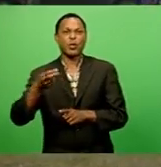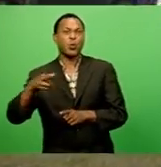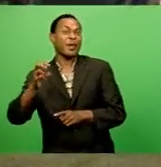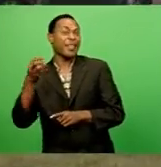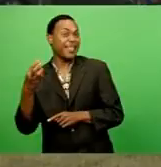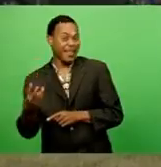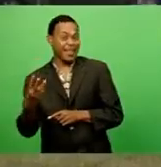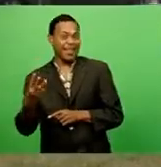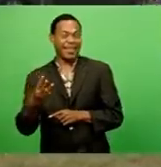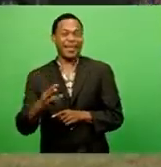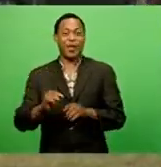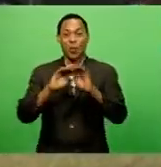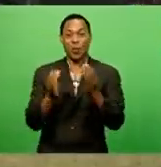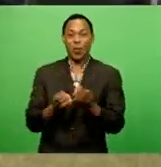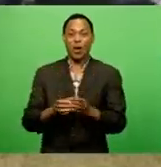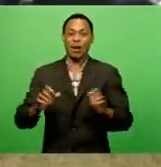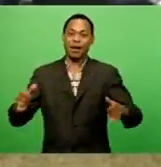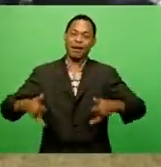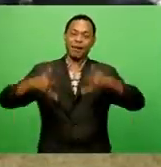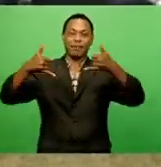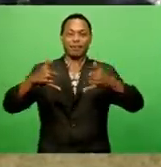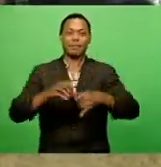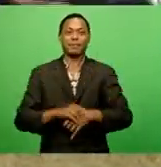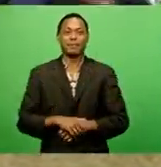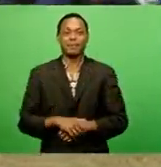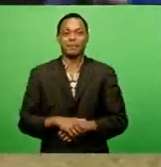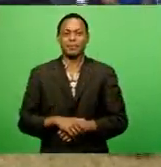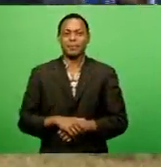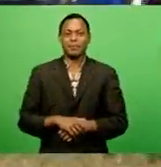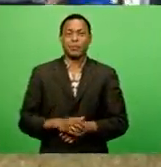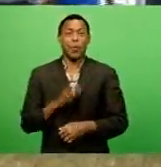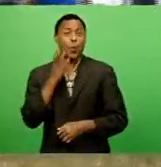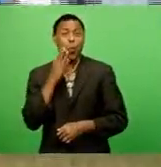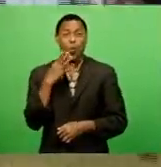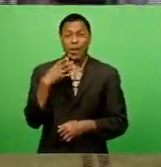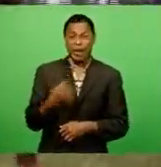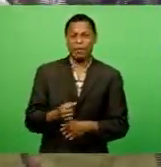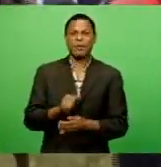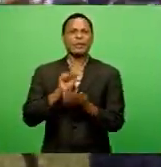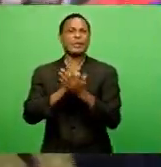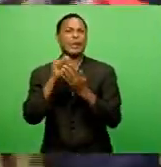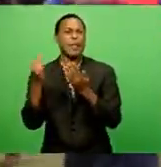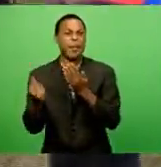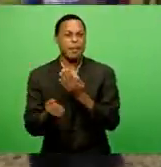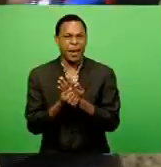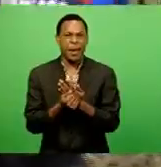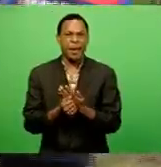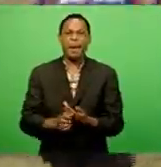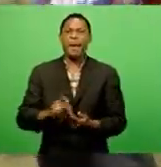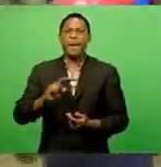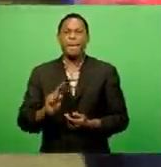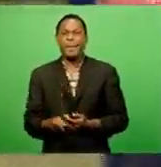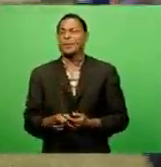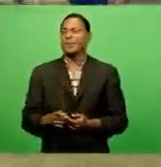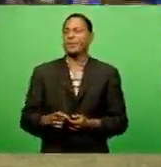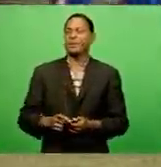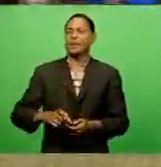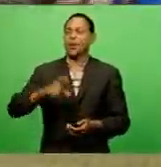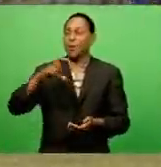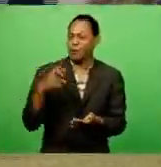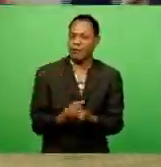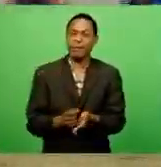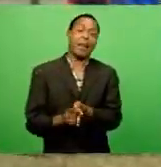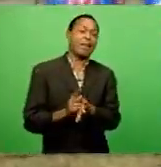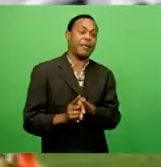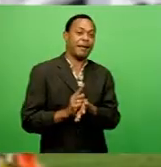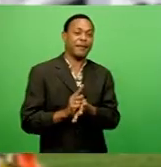Cup and SBC. The National Club Championship is scheduled to be held in September with the venue yet to be confirmed. Tale Materikula,